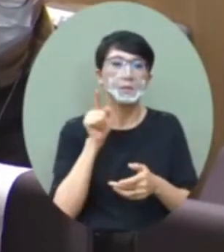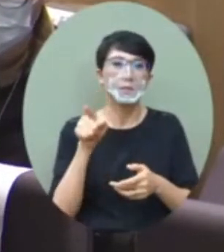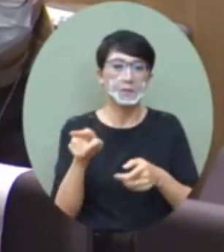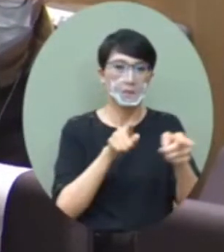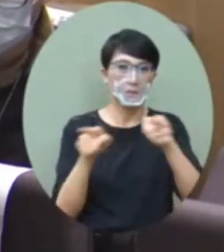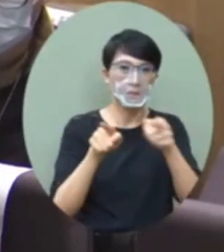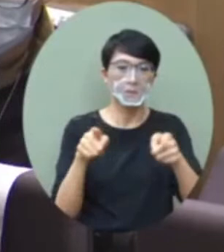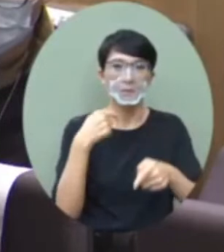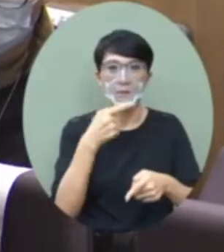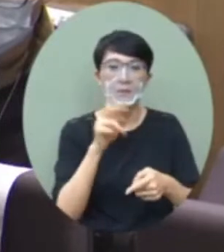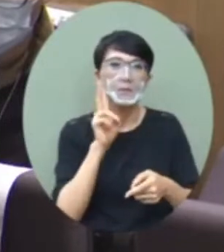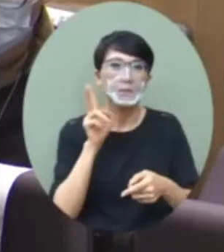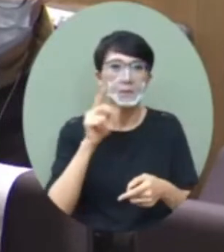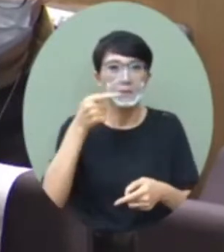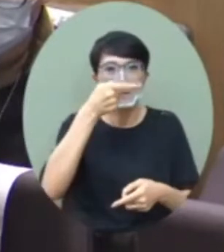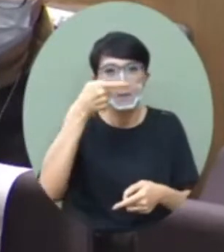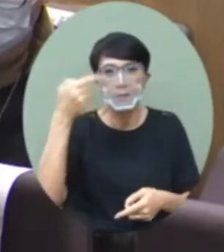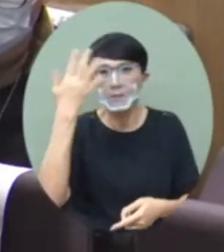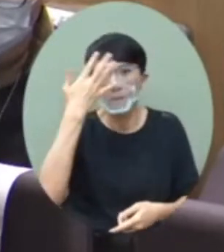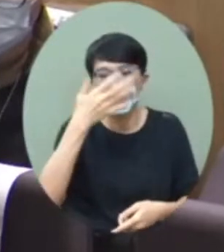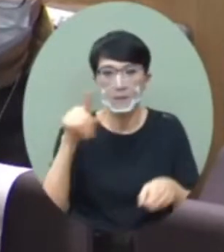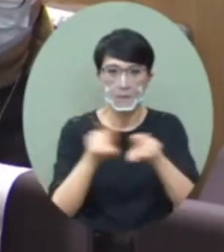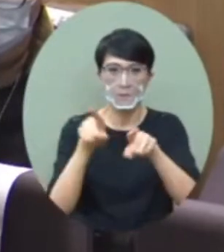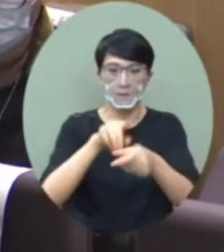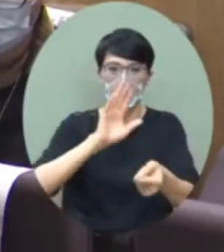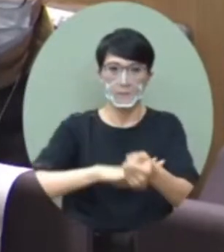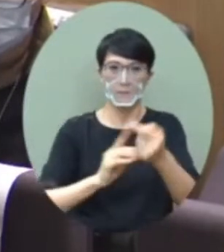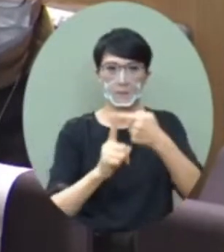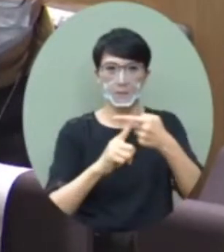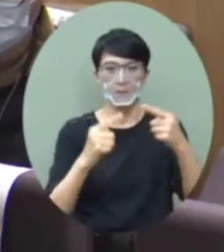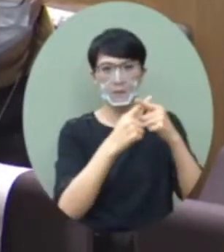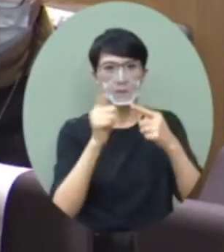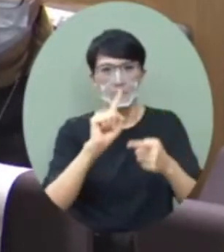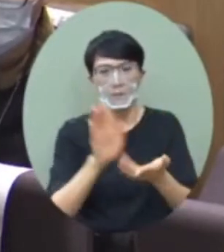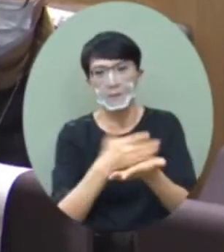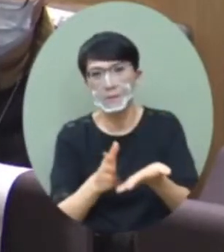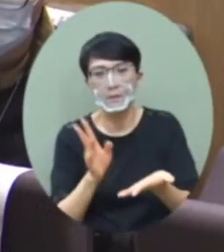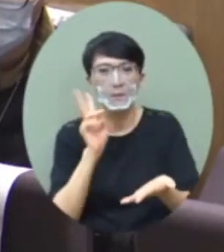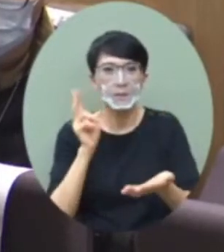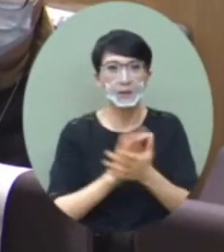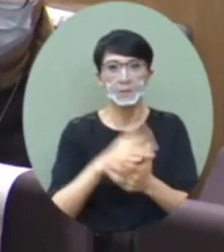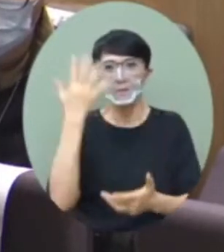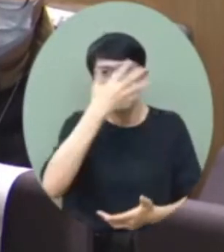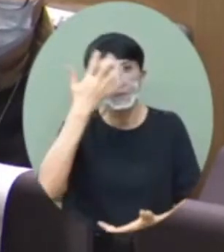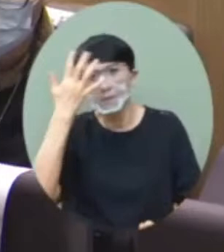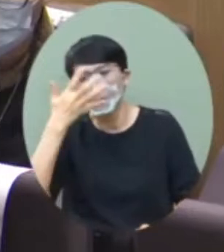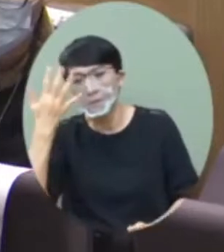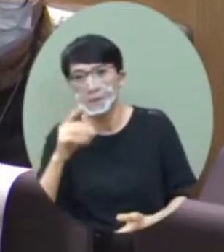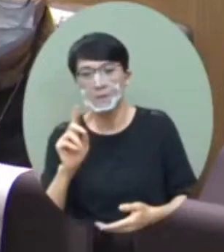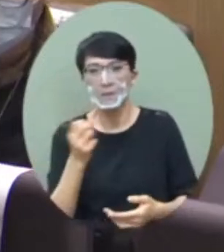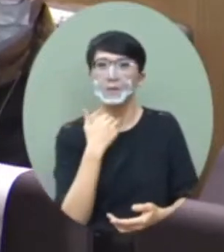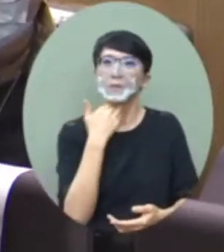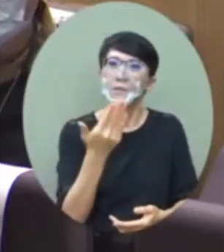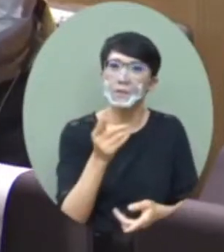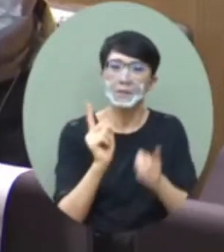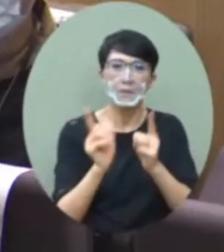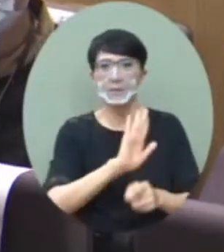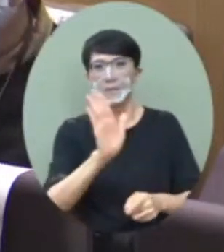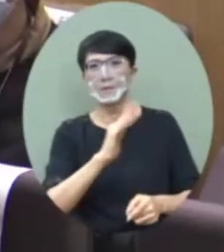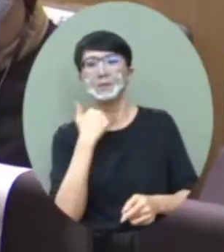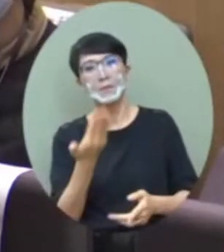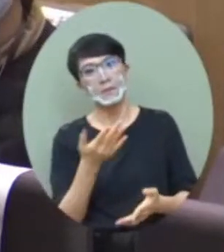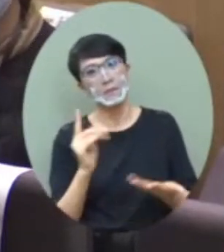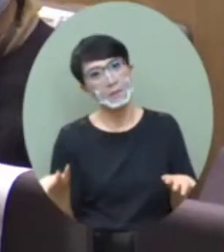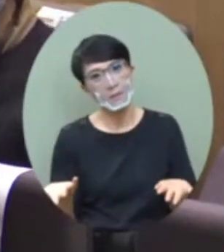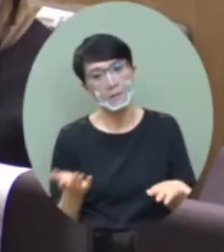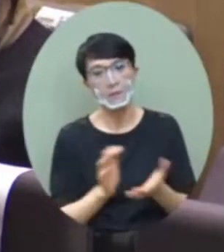for people who do not know whether they were previously infected and they take as another